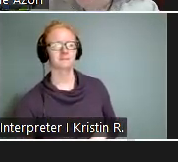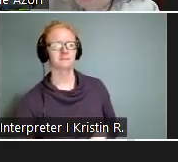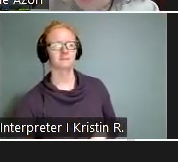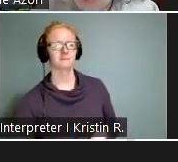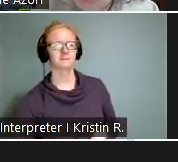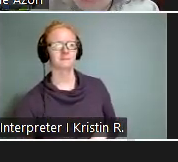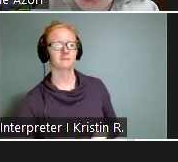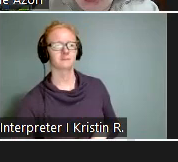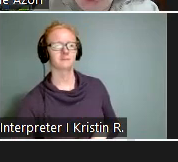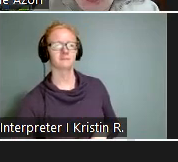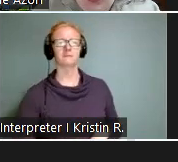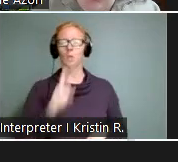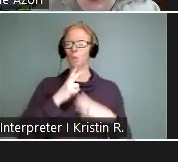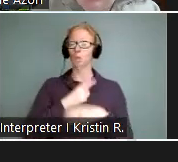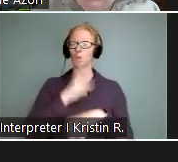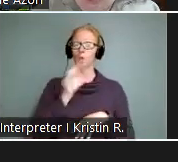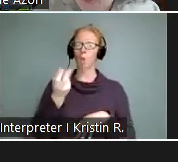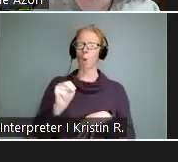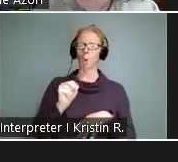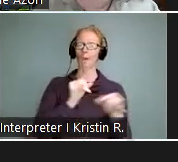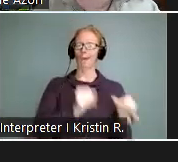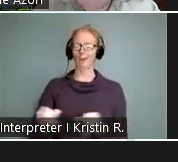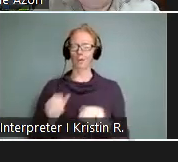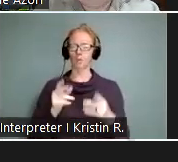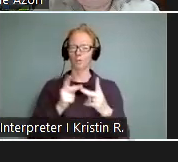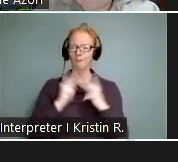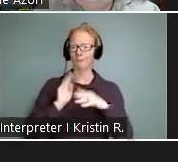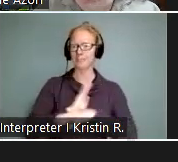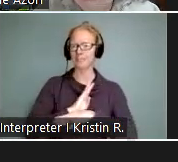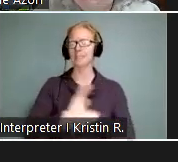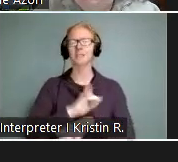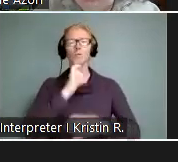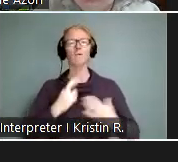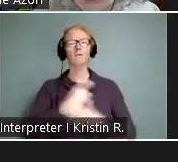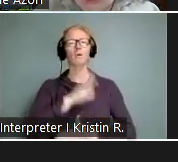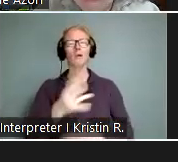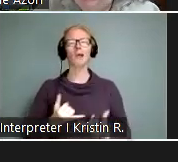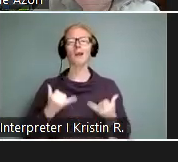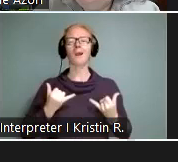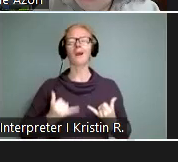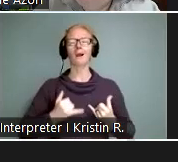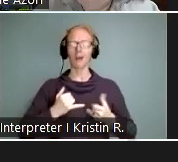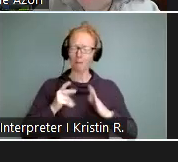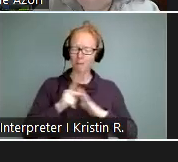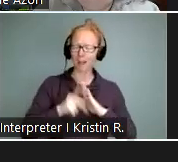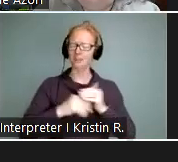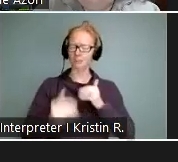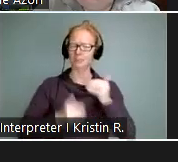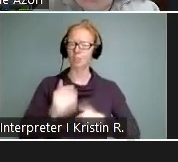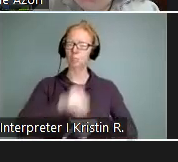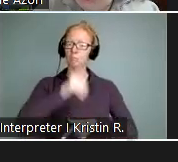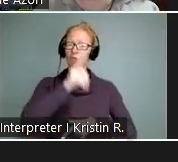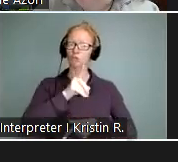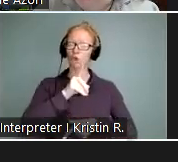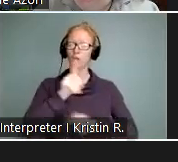own individual organization, which can help you review your existing policies and procedures to make sure that